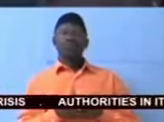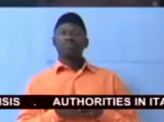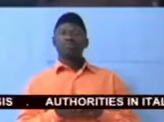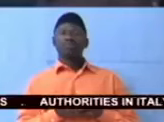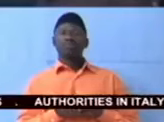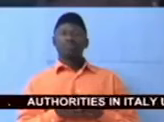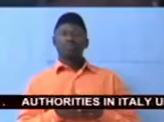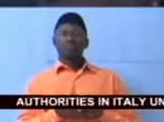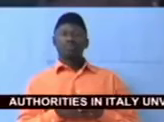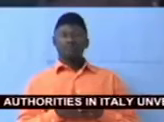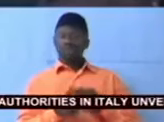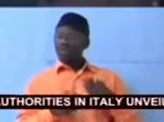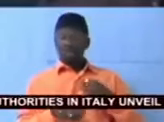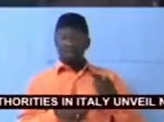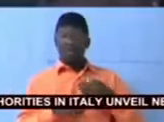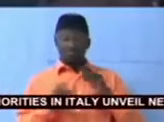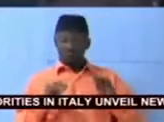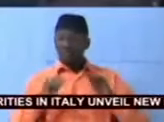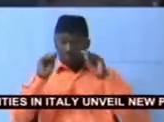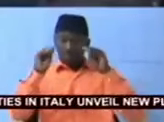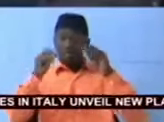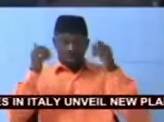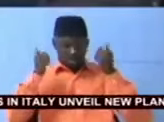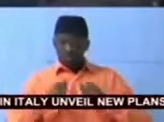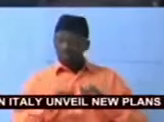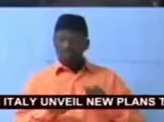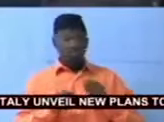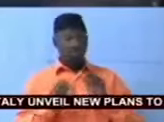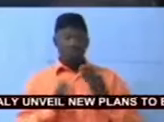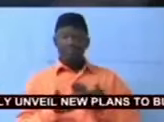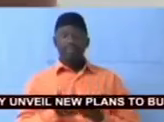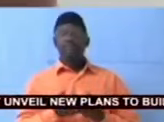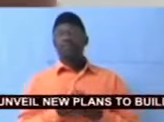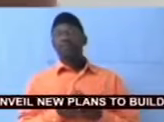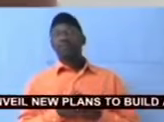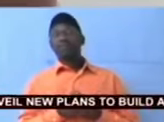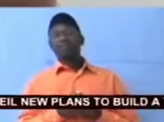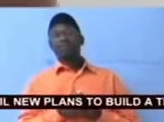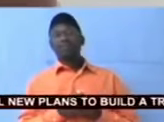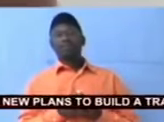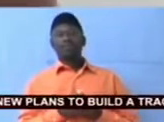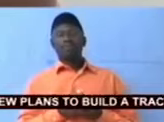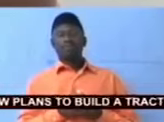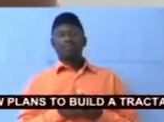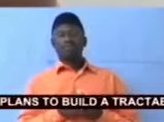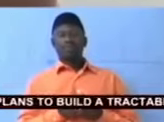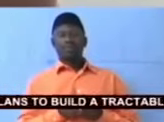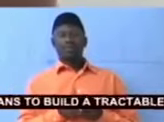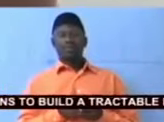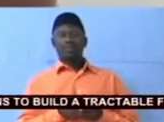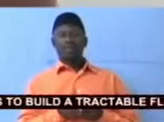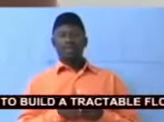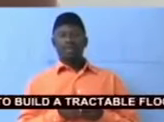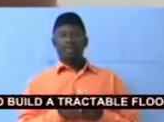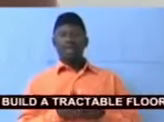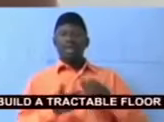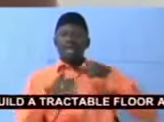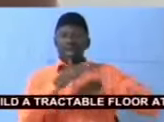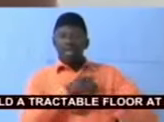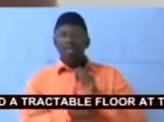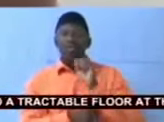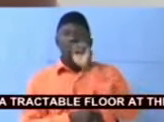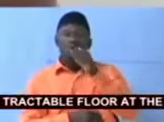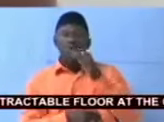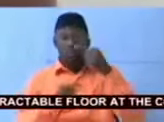that was done. Mr. Gomez, as per your statement that you delivered to this commission, Mr.